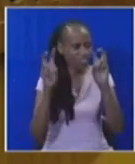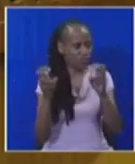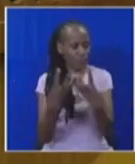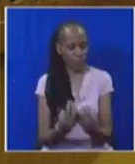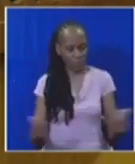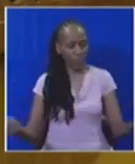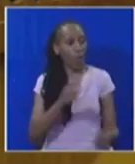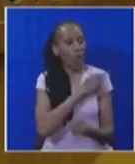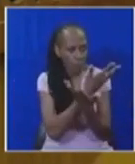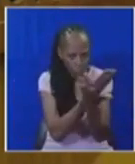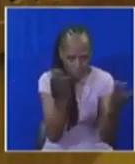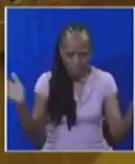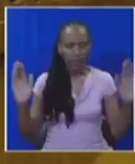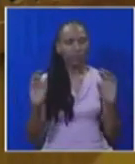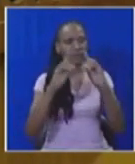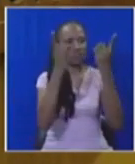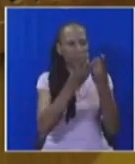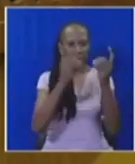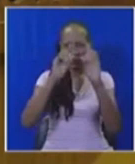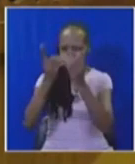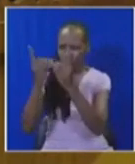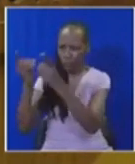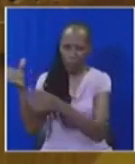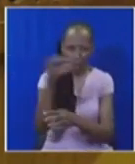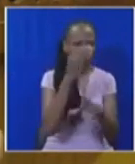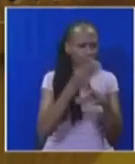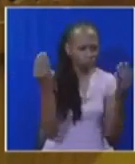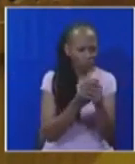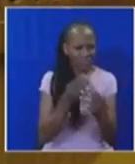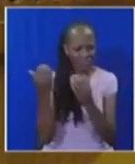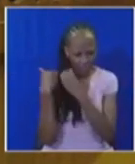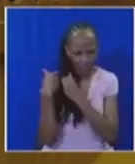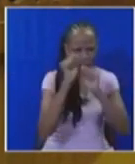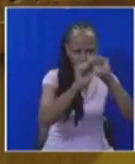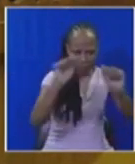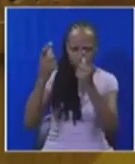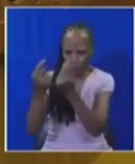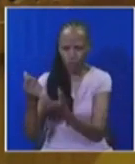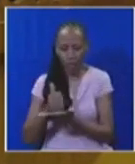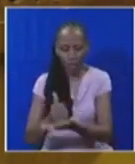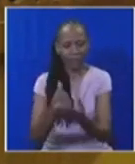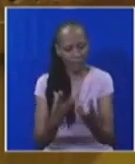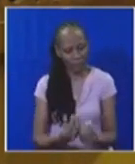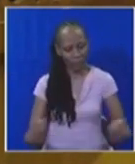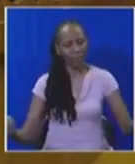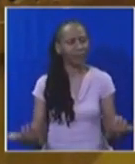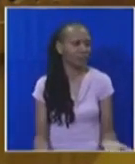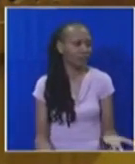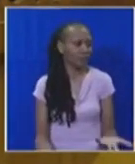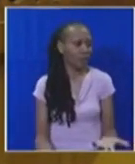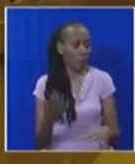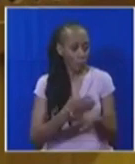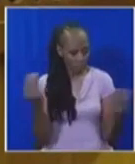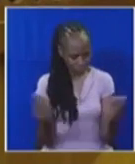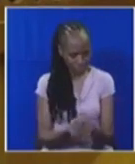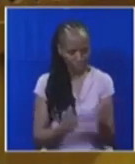to assess the impact on their areas of responsibility. To leave this disaster in the hands of local and provincial